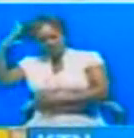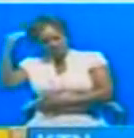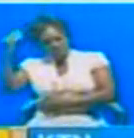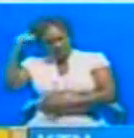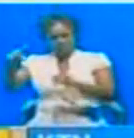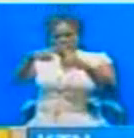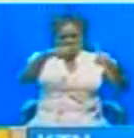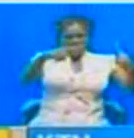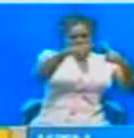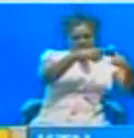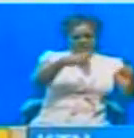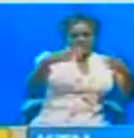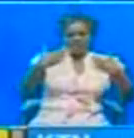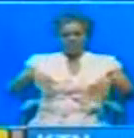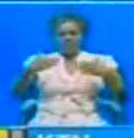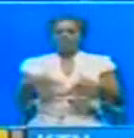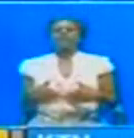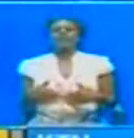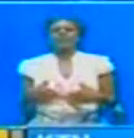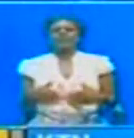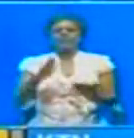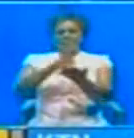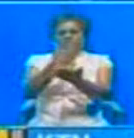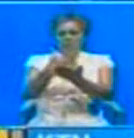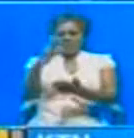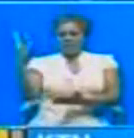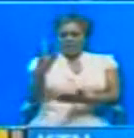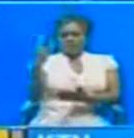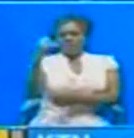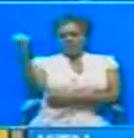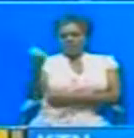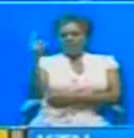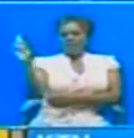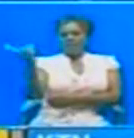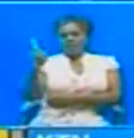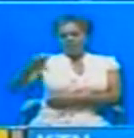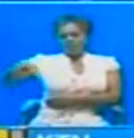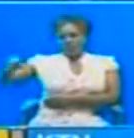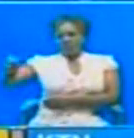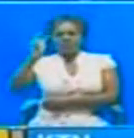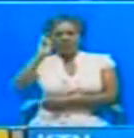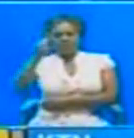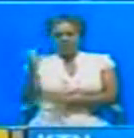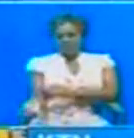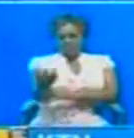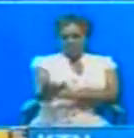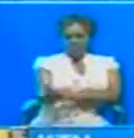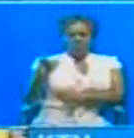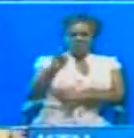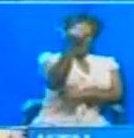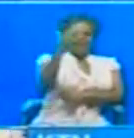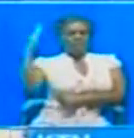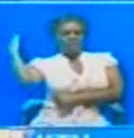to kill and maim innocent civilians. Between April and May, Nairobi County witnessed terror attacks in Eastleigh,